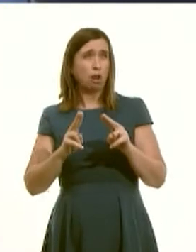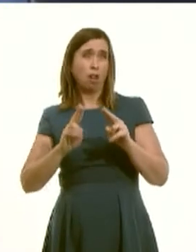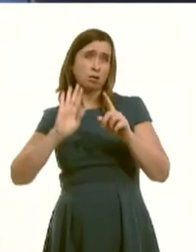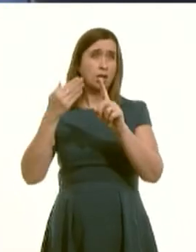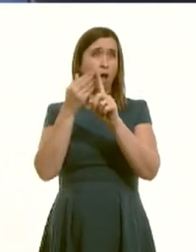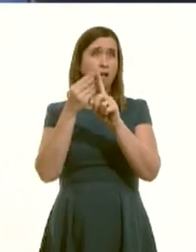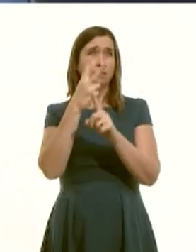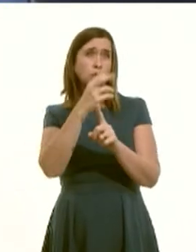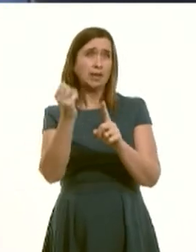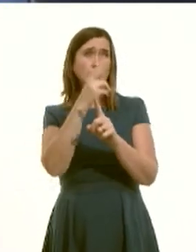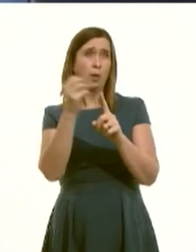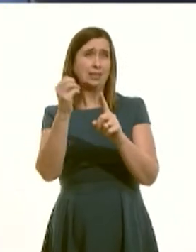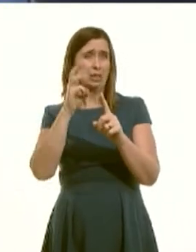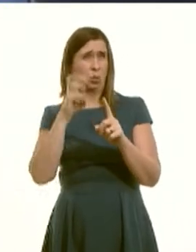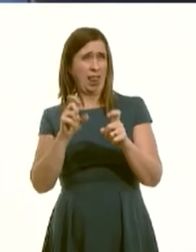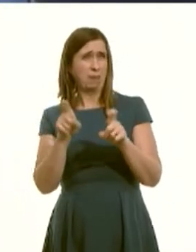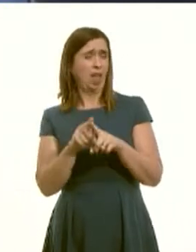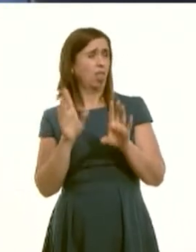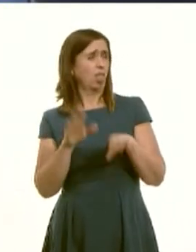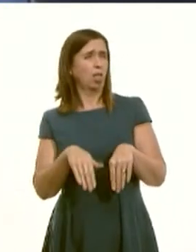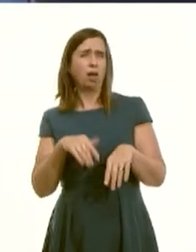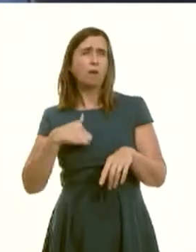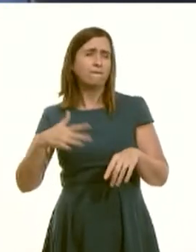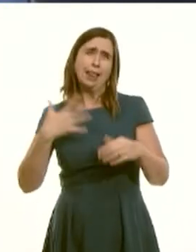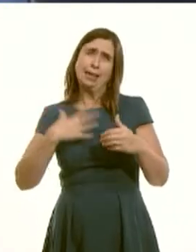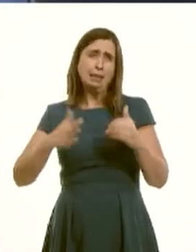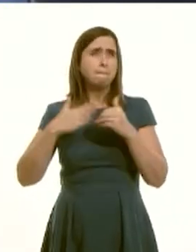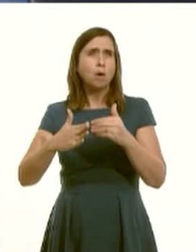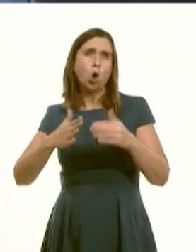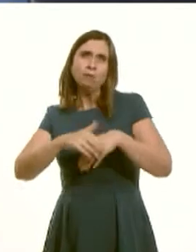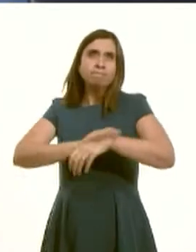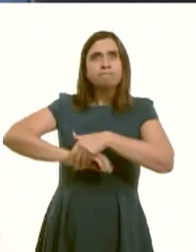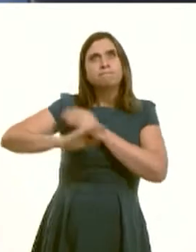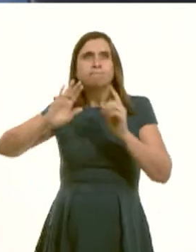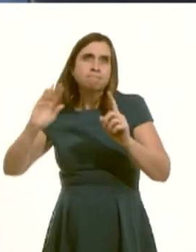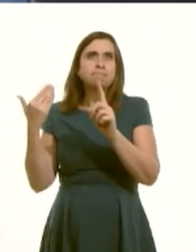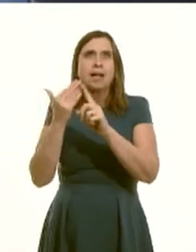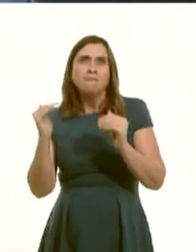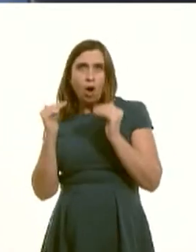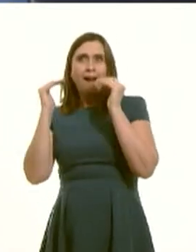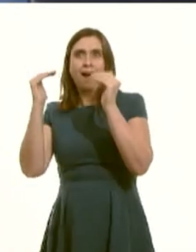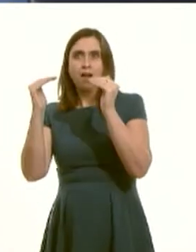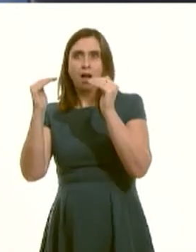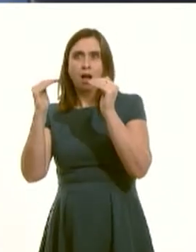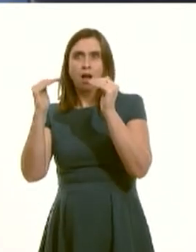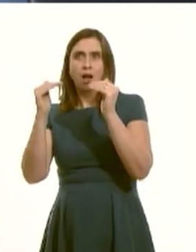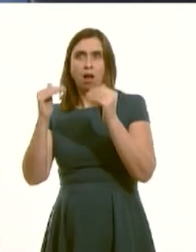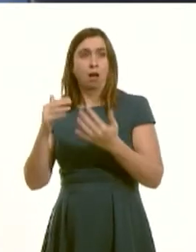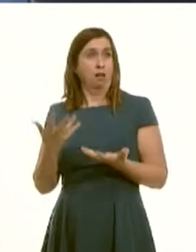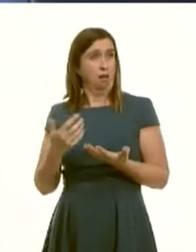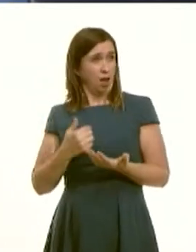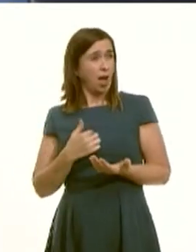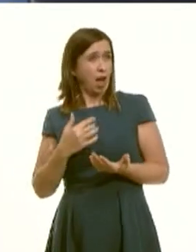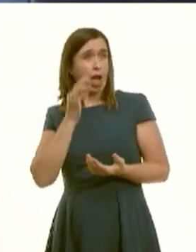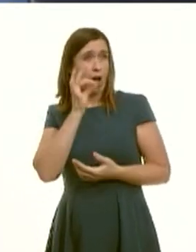for 2020. We do not think that they are aspirational enough given the scale of the issue that faces Wales." I ask